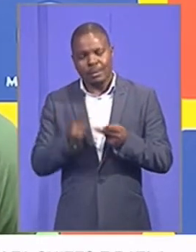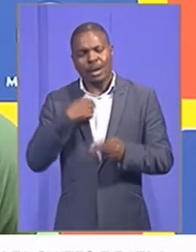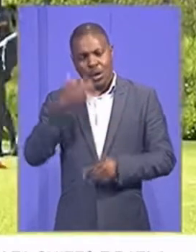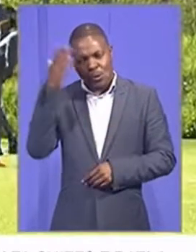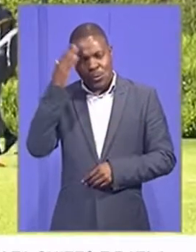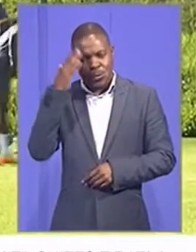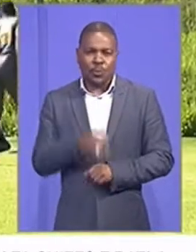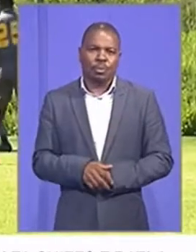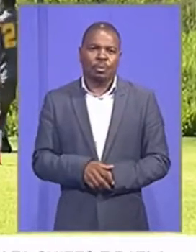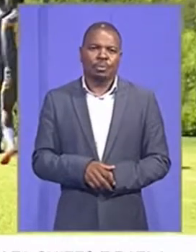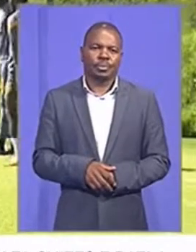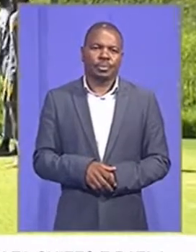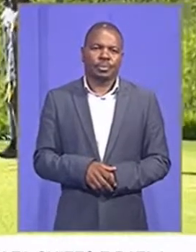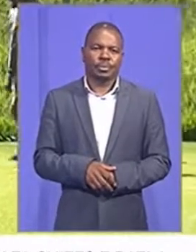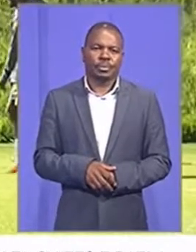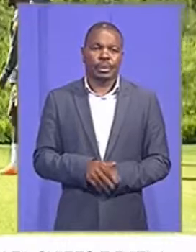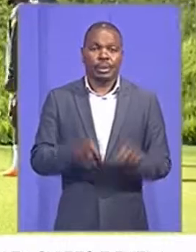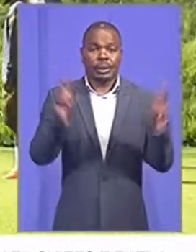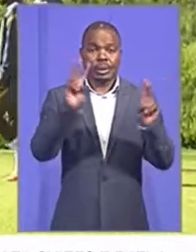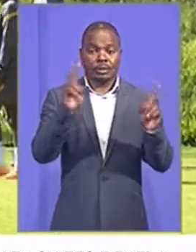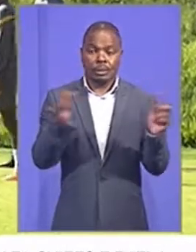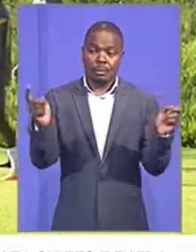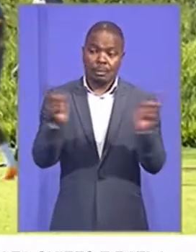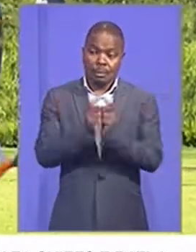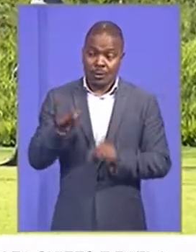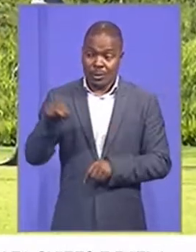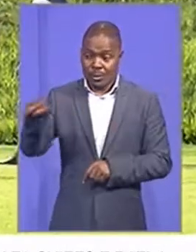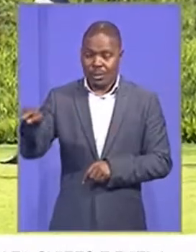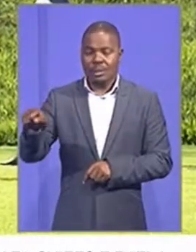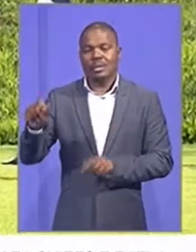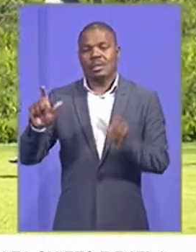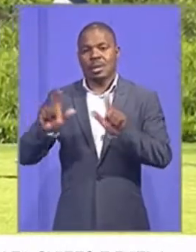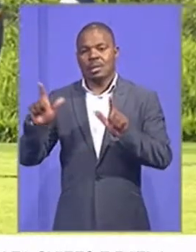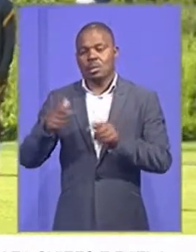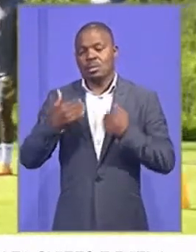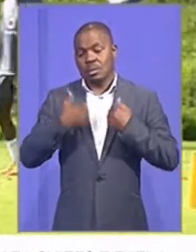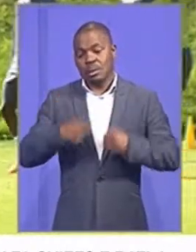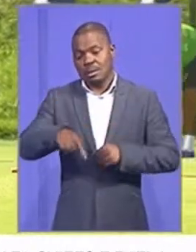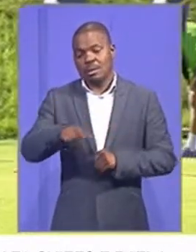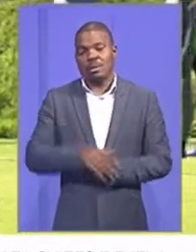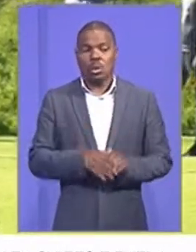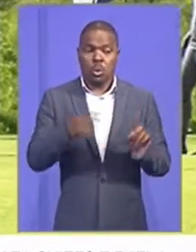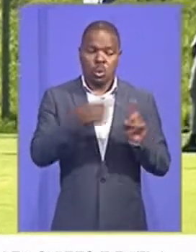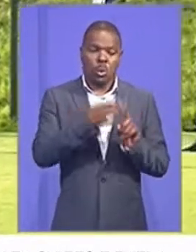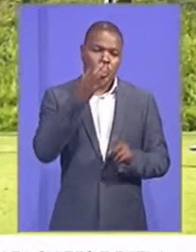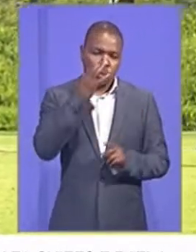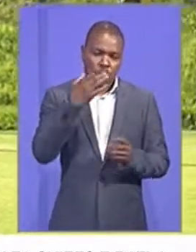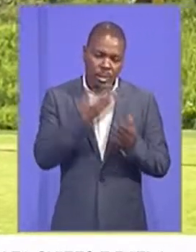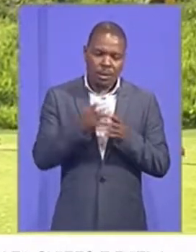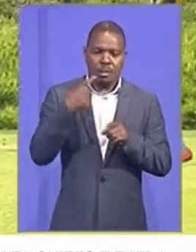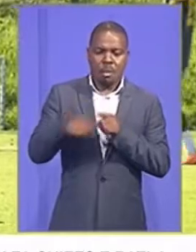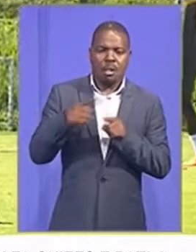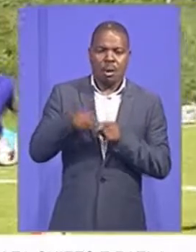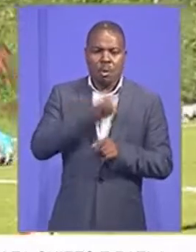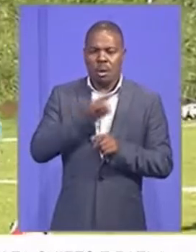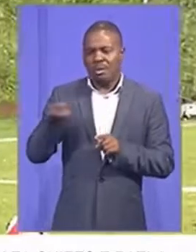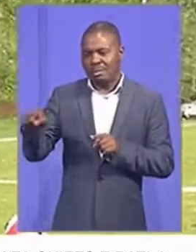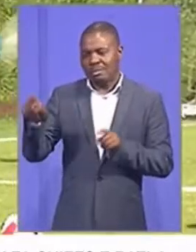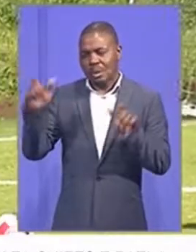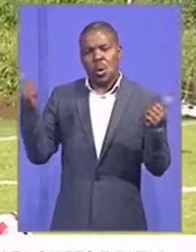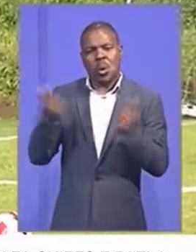team forward. Chiefs tla amohela Sundowns le baleng la FNB ka Sontaha. Zwane o re ho na le seo ba ka se bapallang le ha Sundowns se